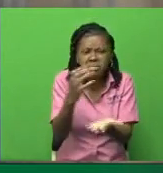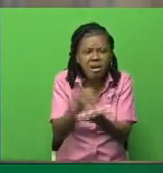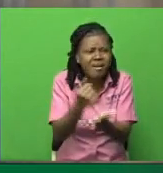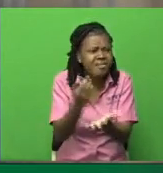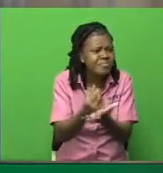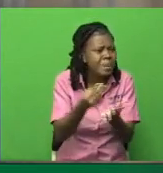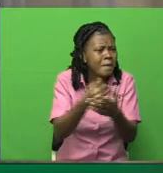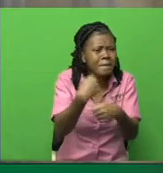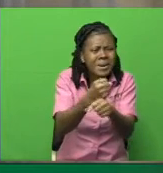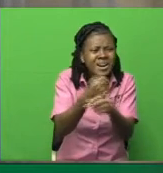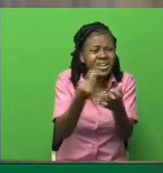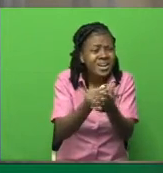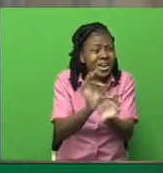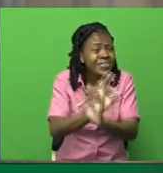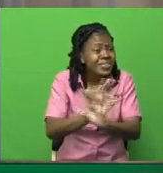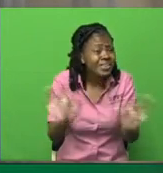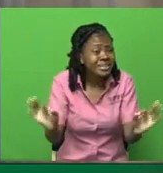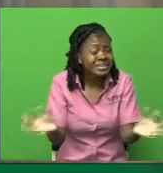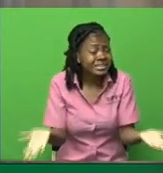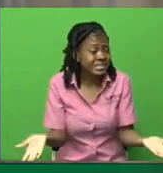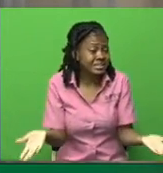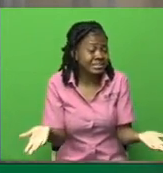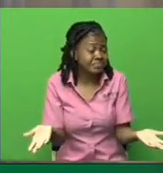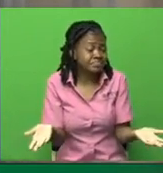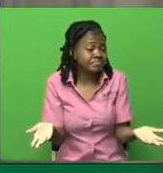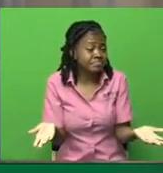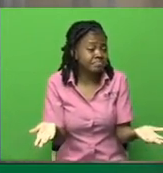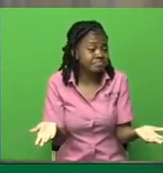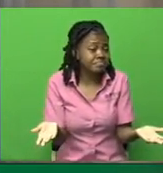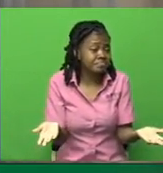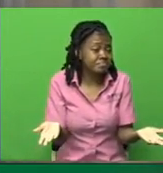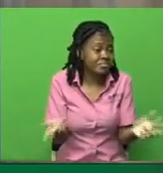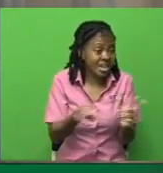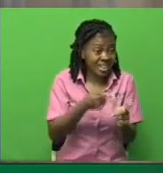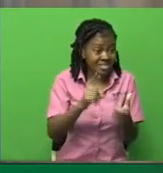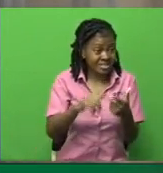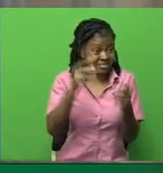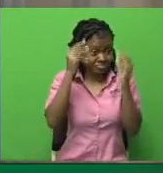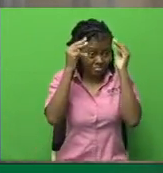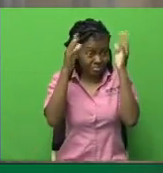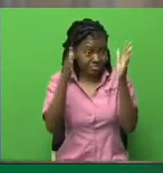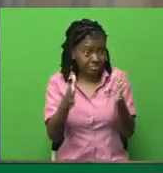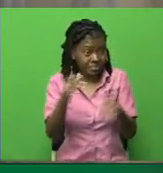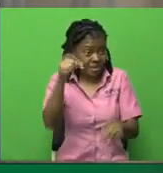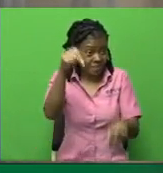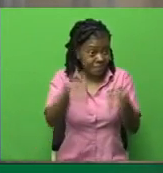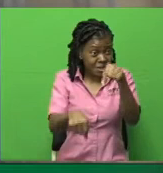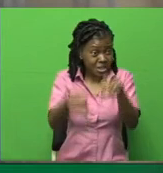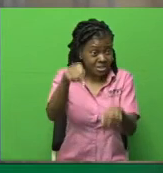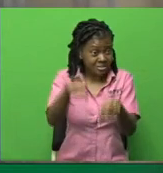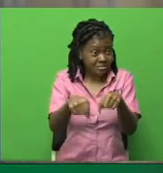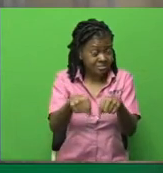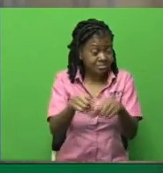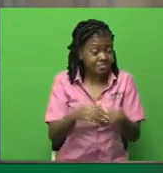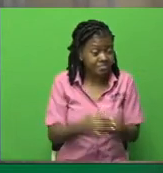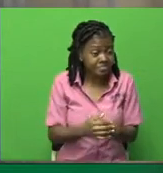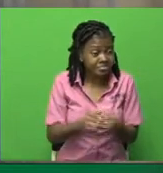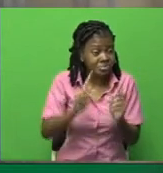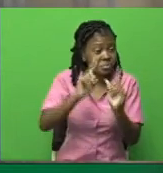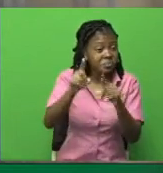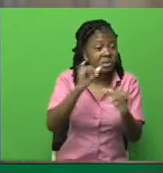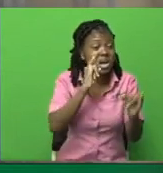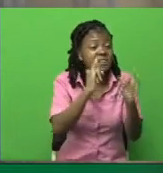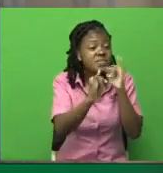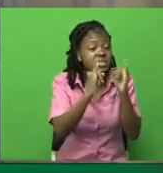the mother of all ironies is a minister of energy appearing on CNN's Quest